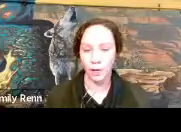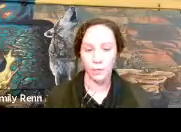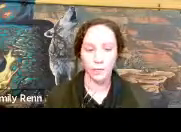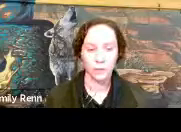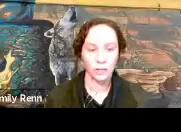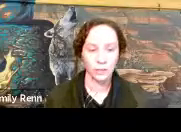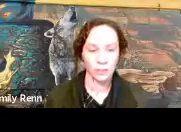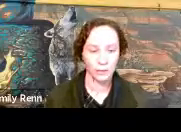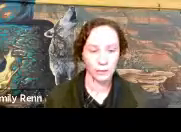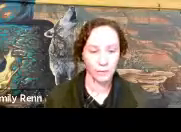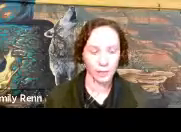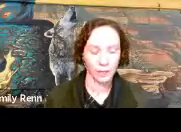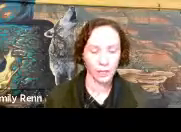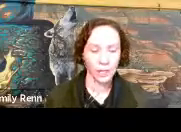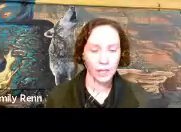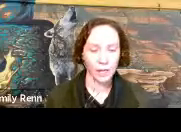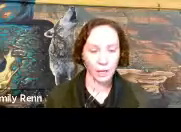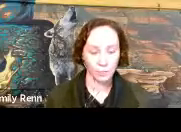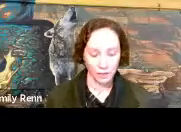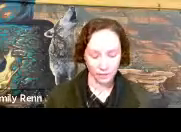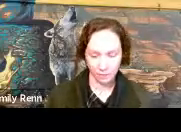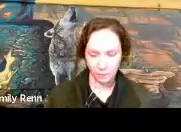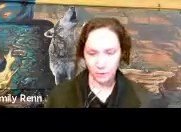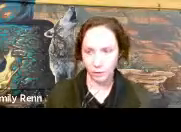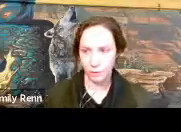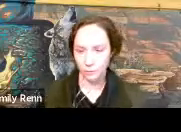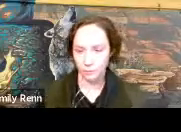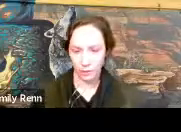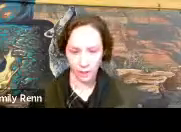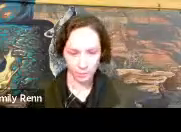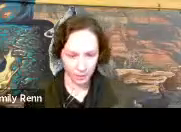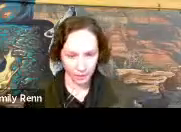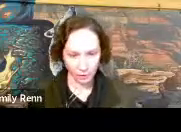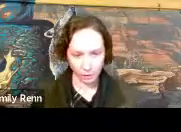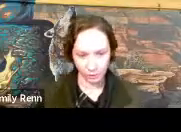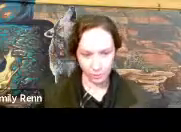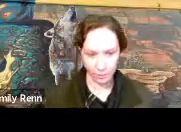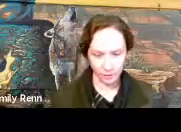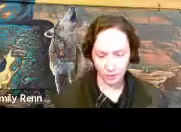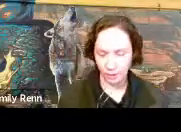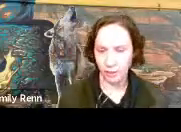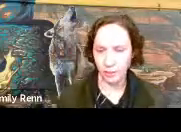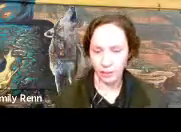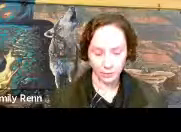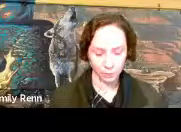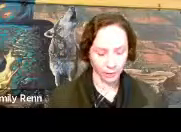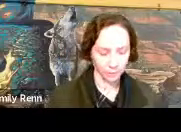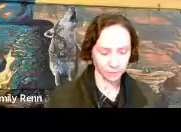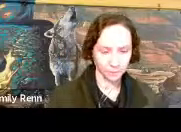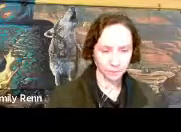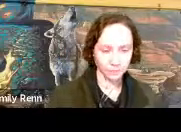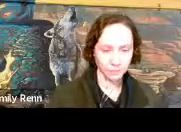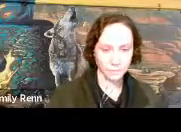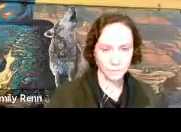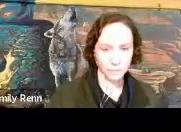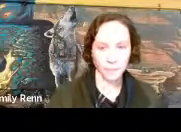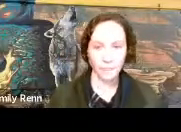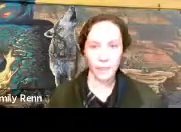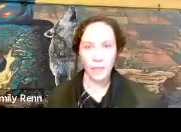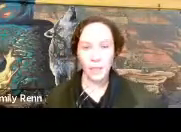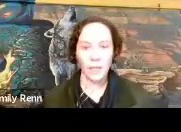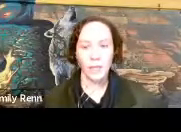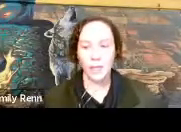reintroduction program in 2011, and they've slowly been building up their wild population as well.